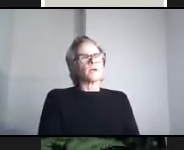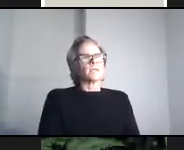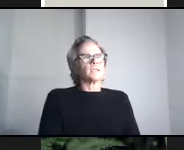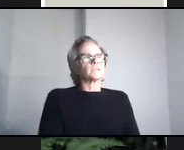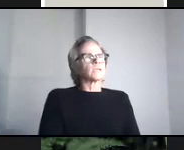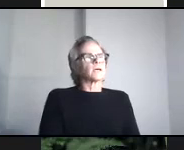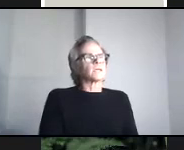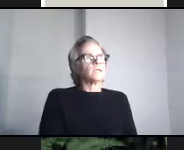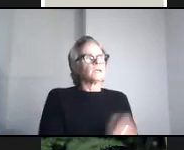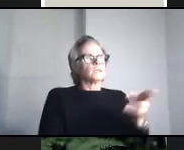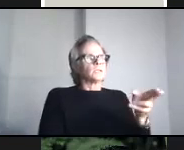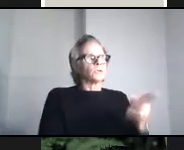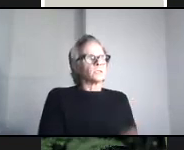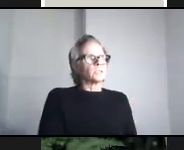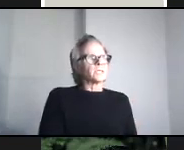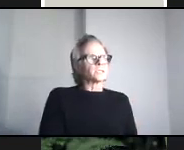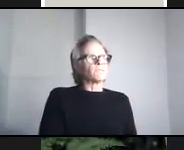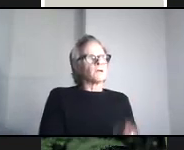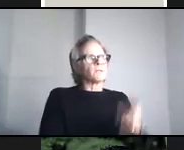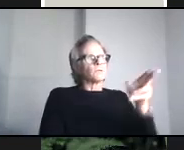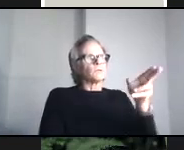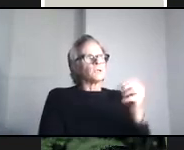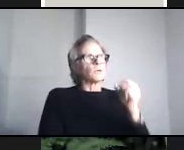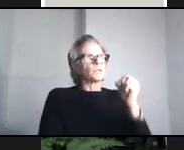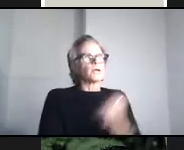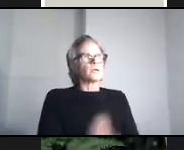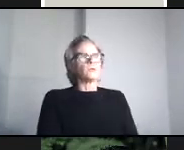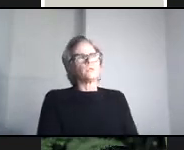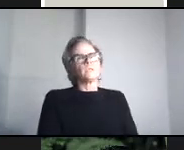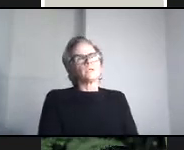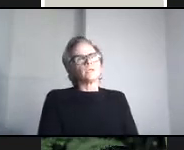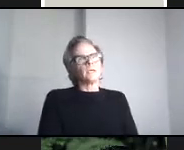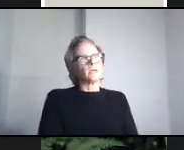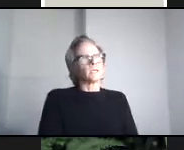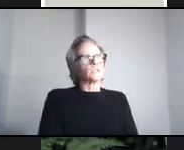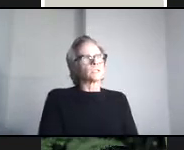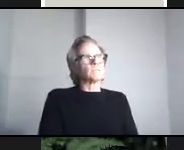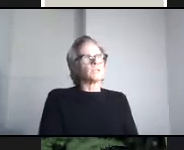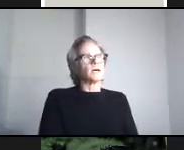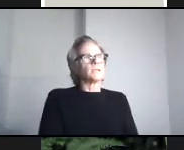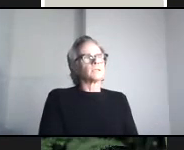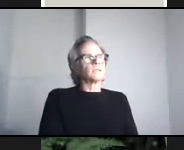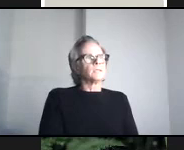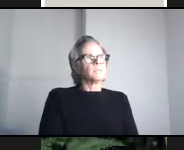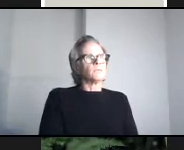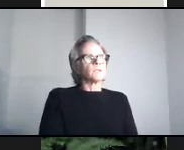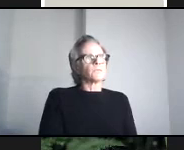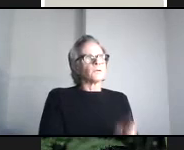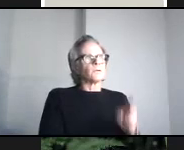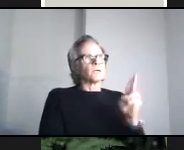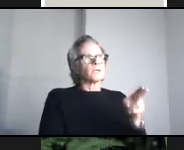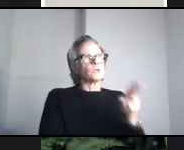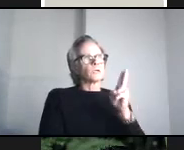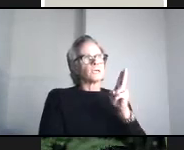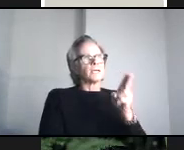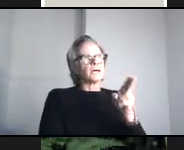the right-hand side, the children's desk in front of you, and the early childhood area just beyond. Moving a little